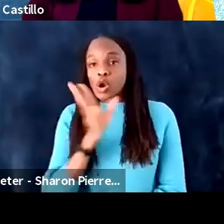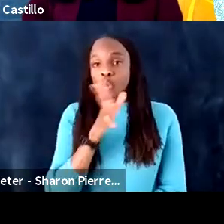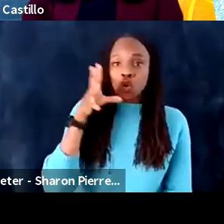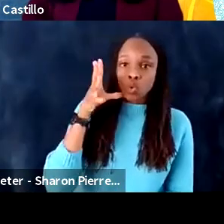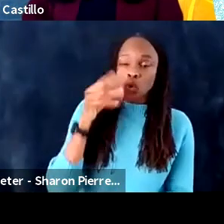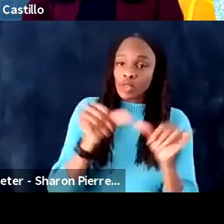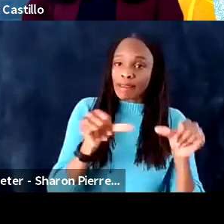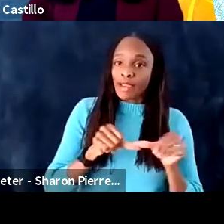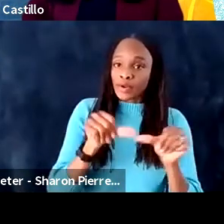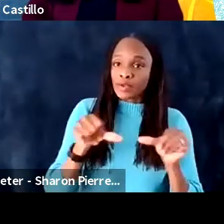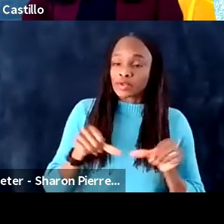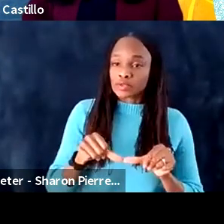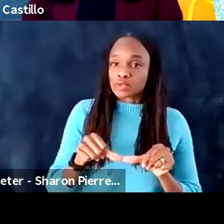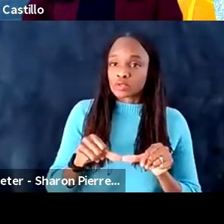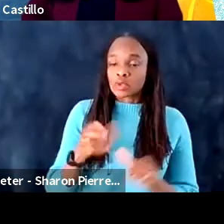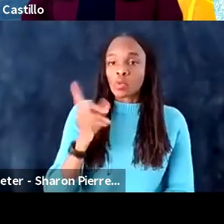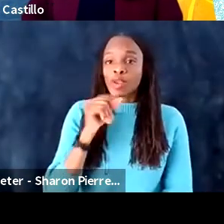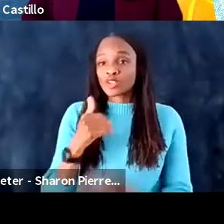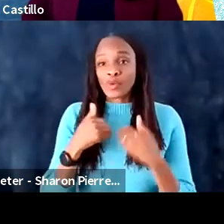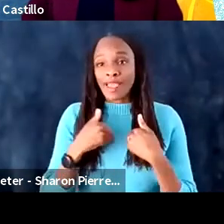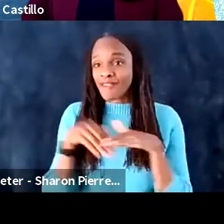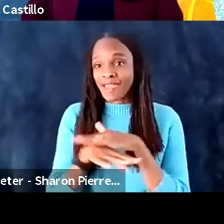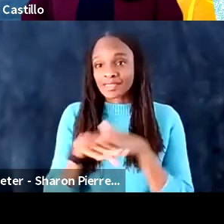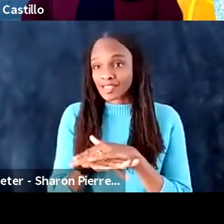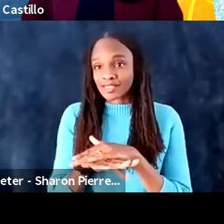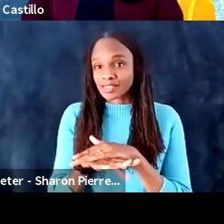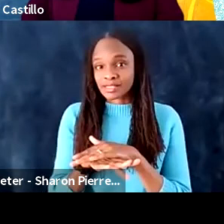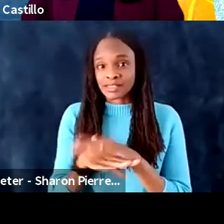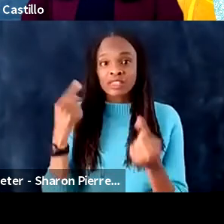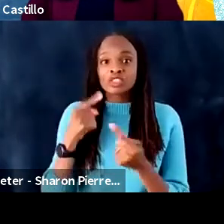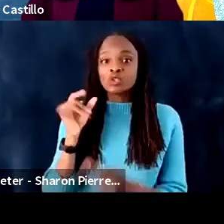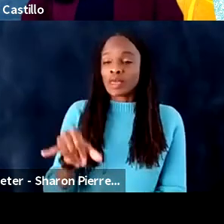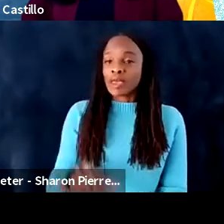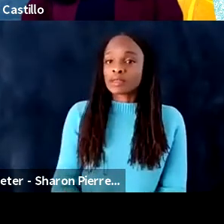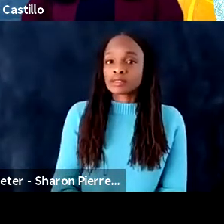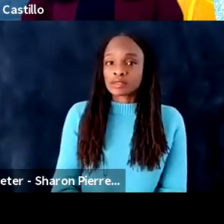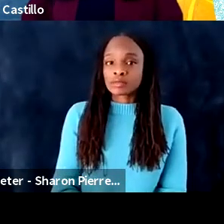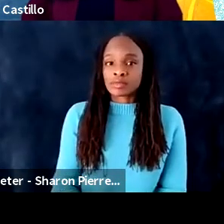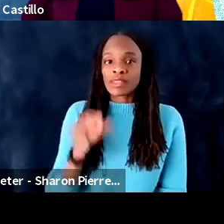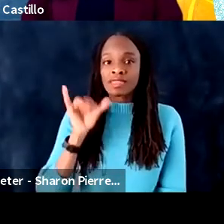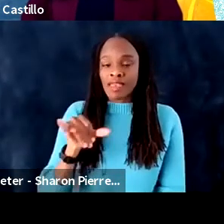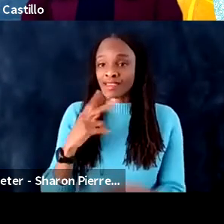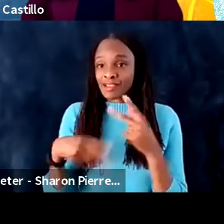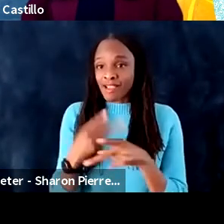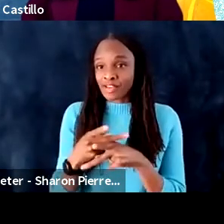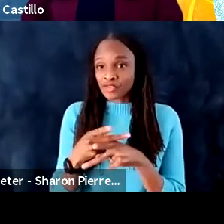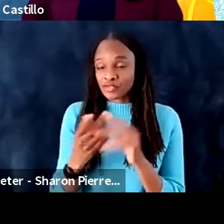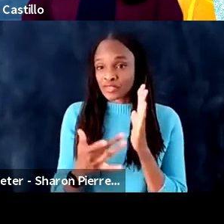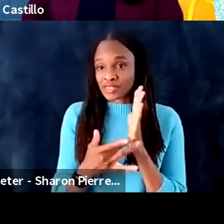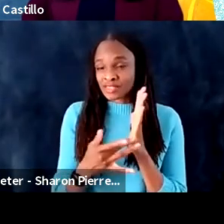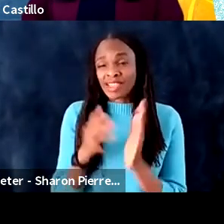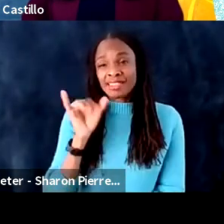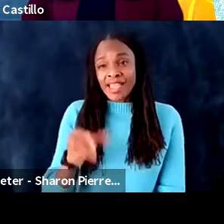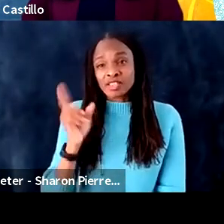know, they don't have access to that that kind of technology. And that's